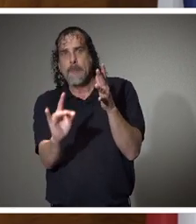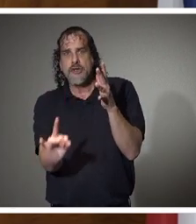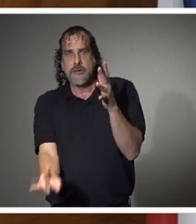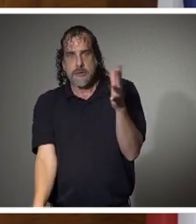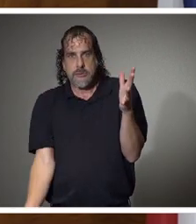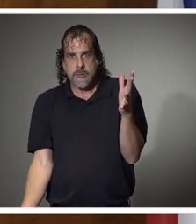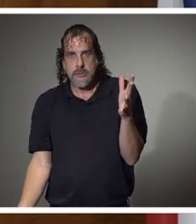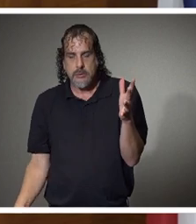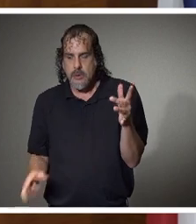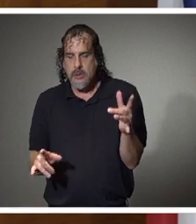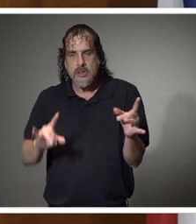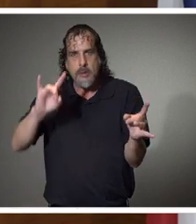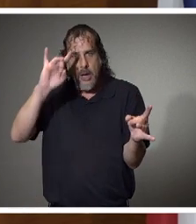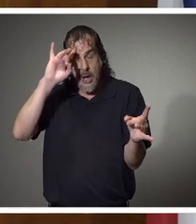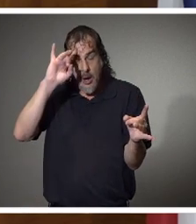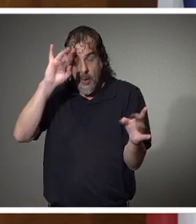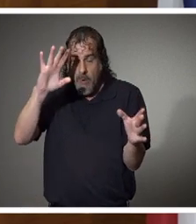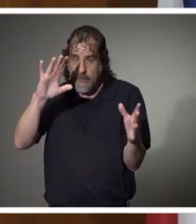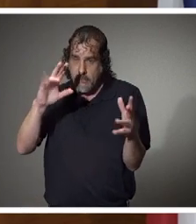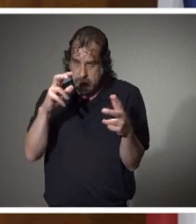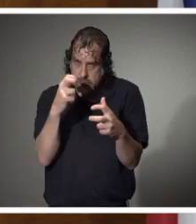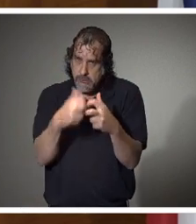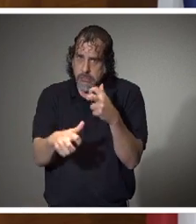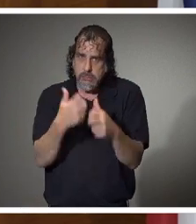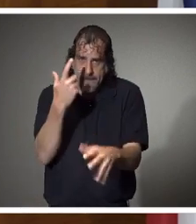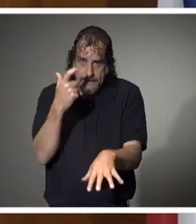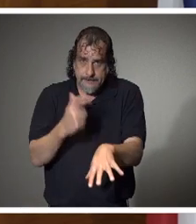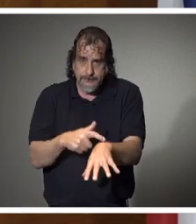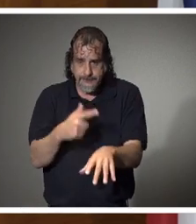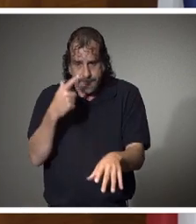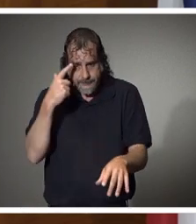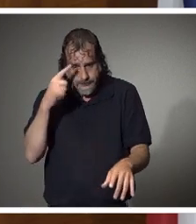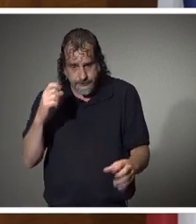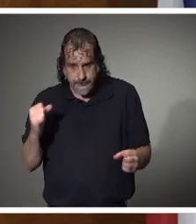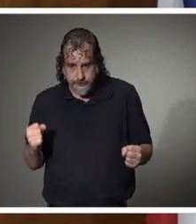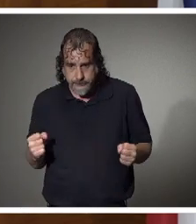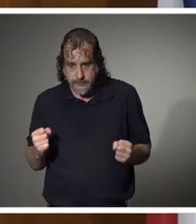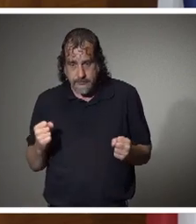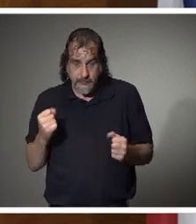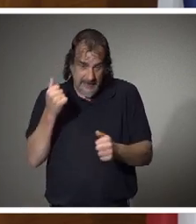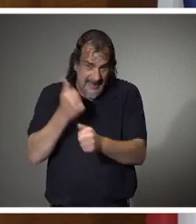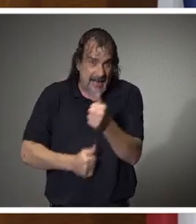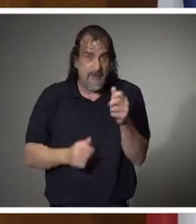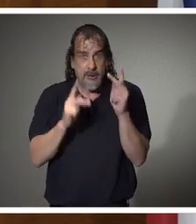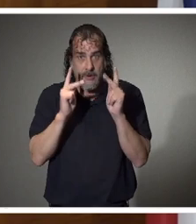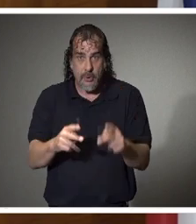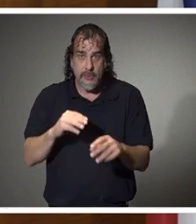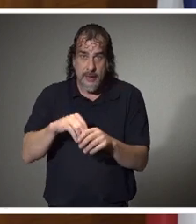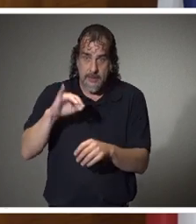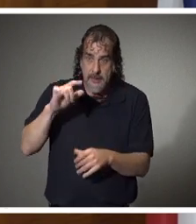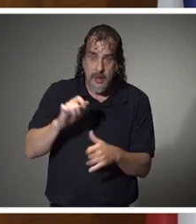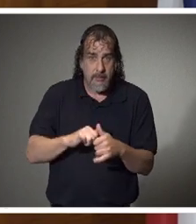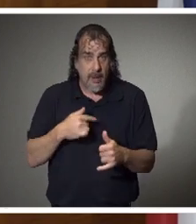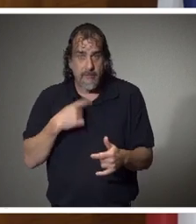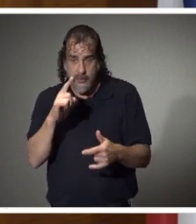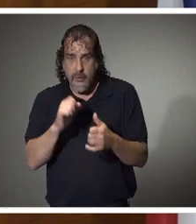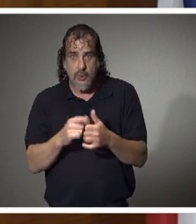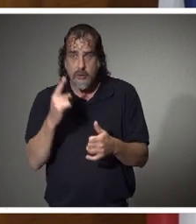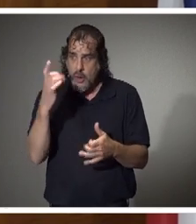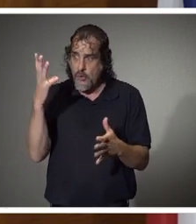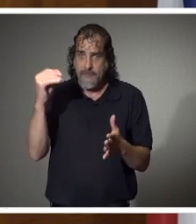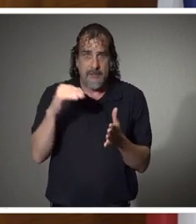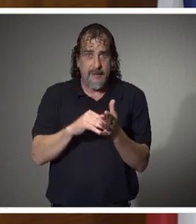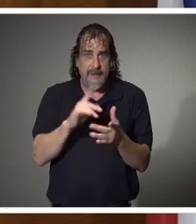been a terribly difficult time for literally every Mississippian, but particularly for those